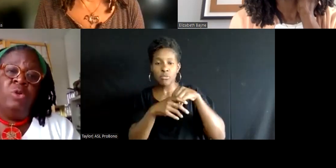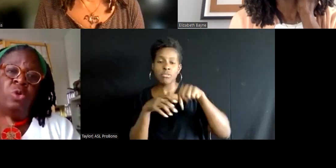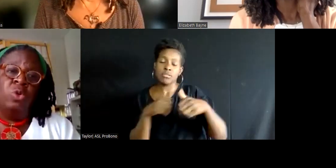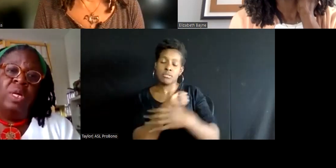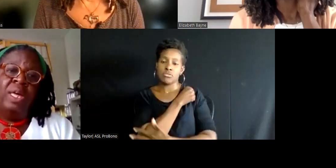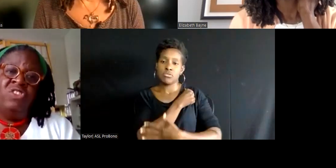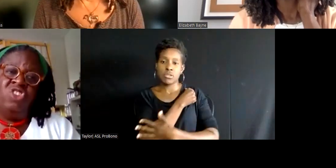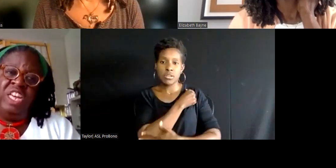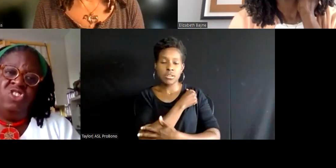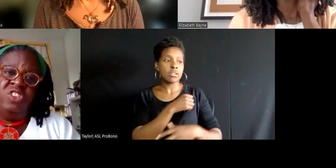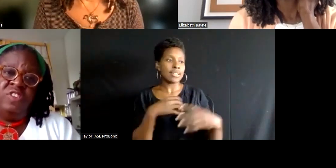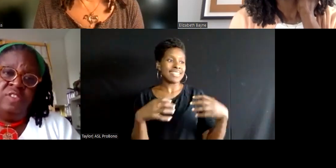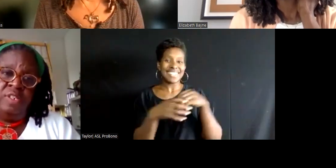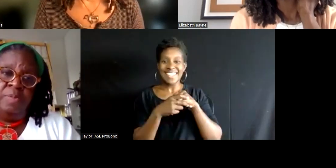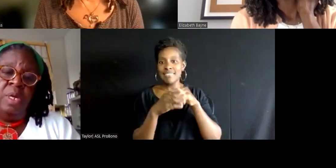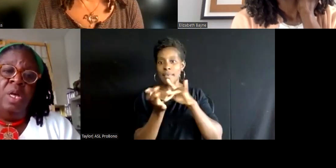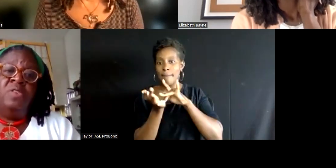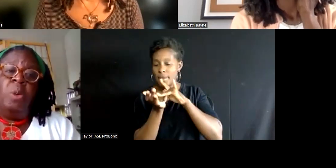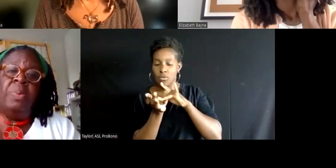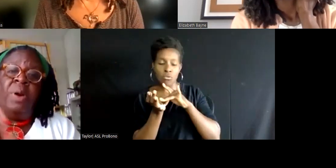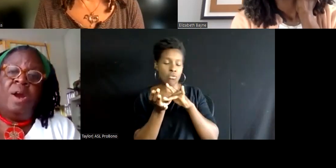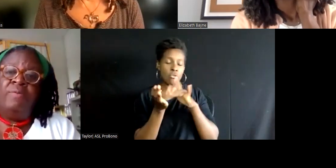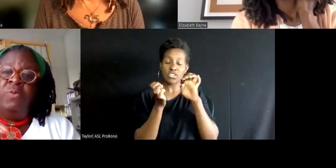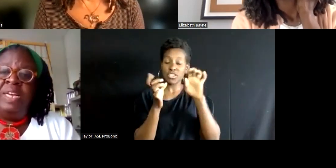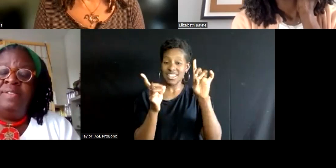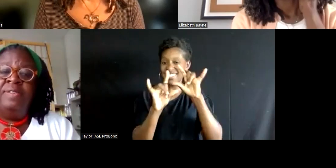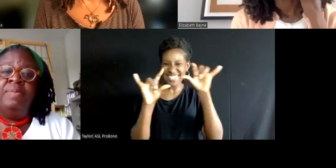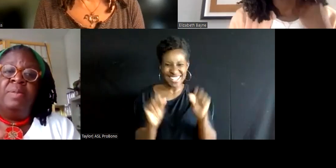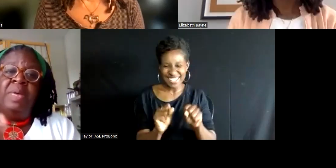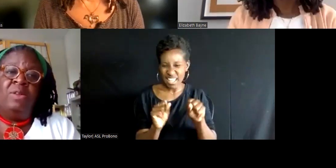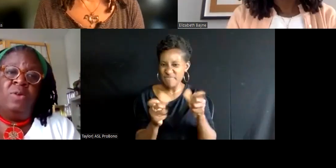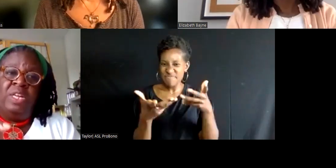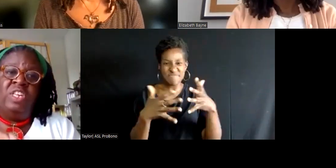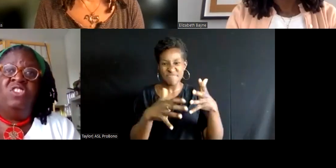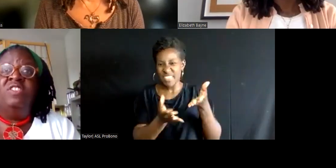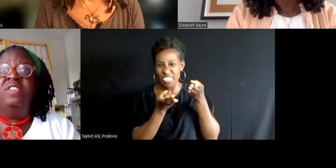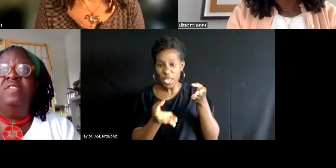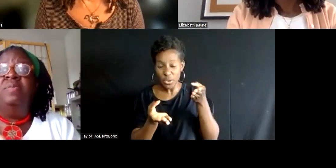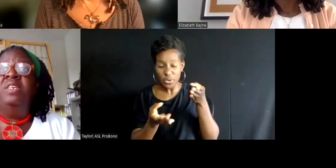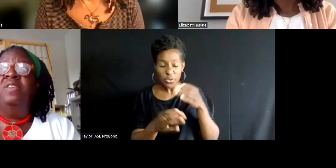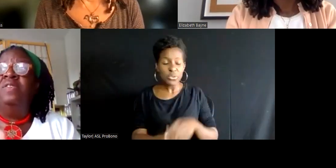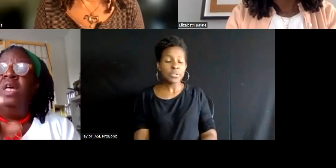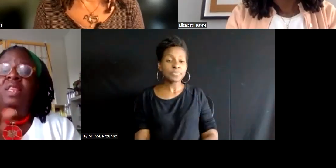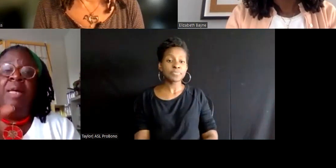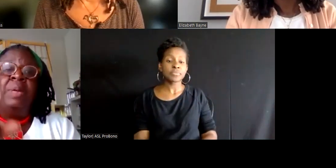the medical education system. So part of the racism in the medical education system is that